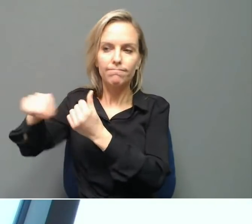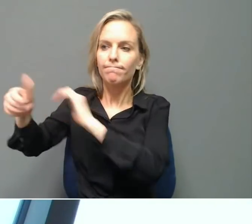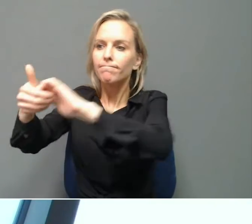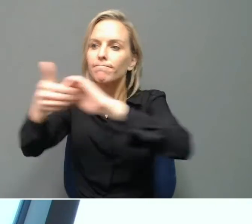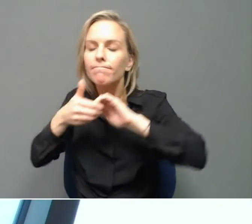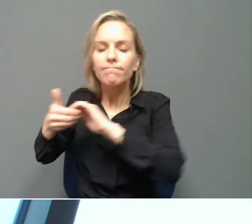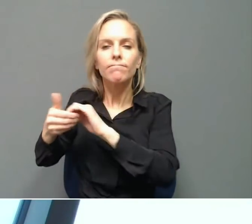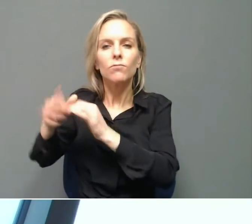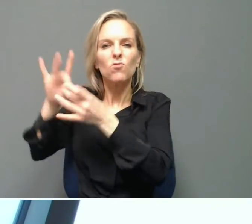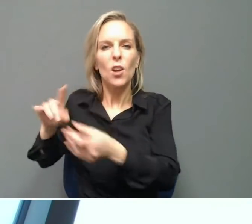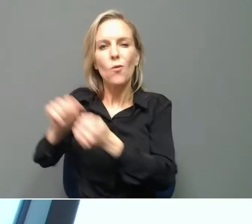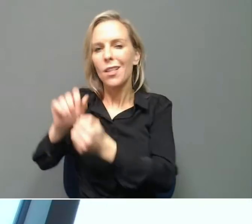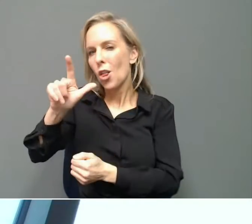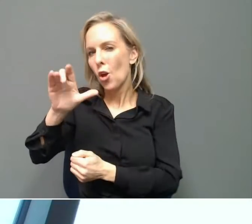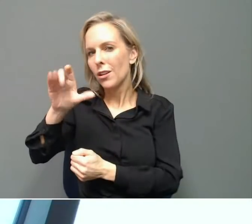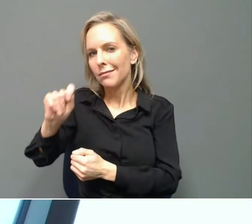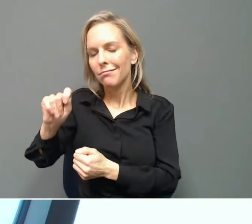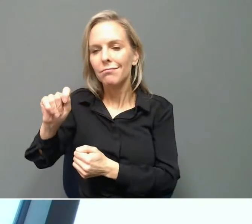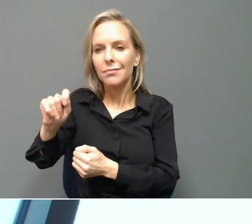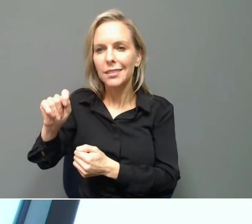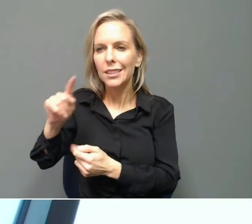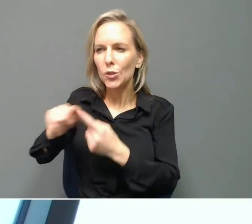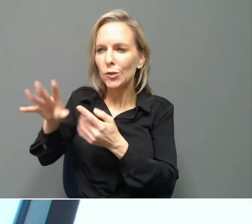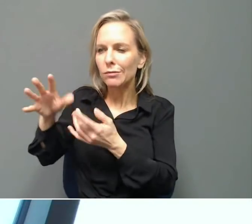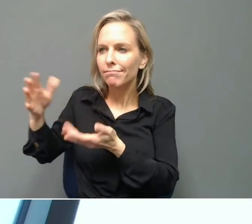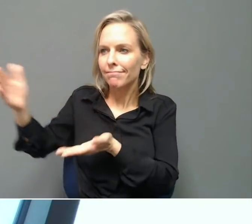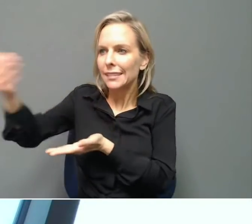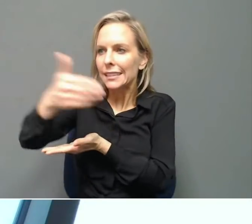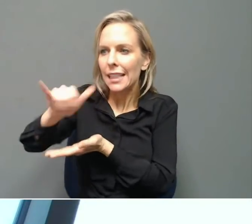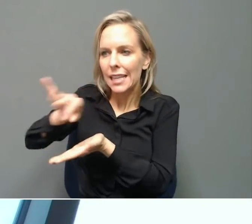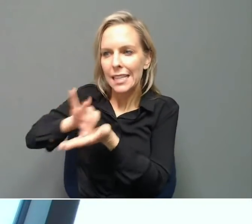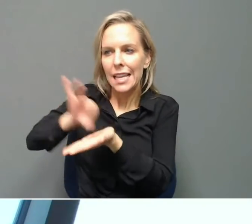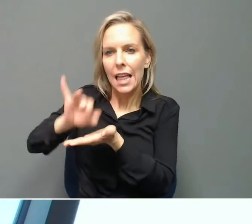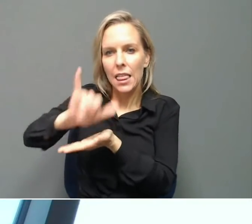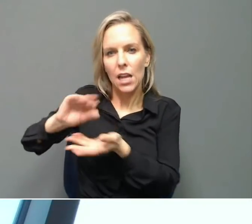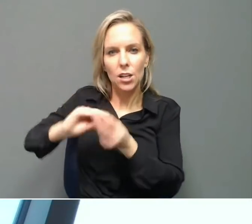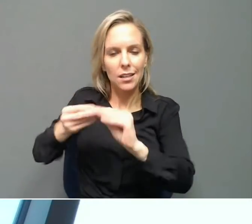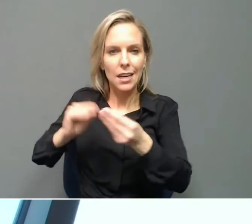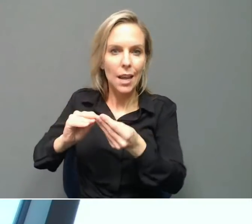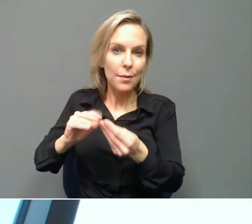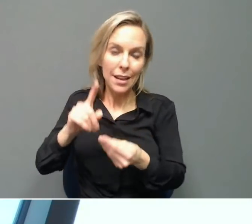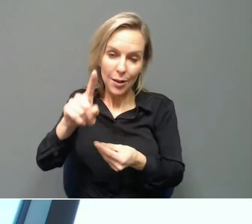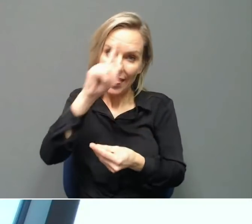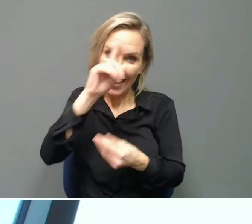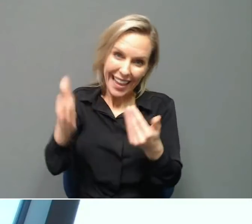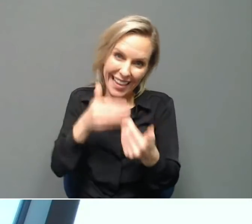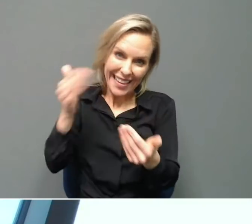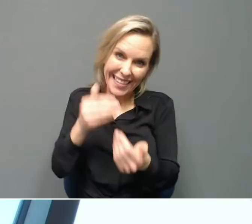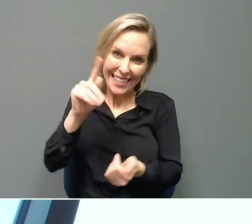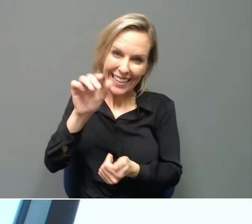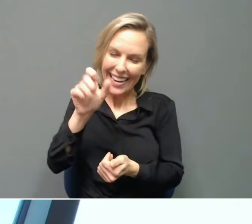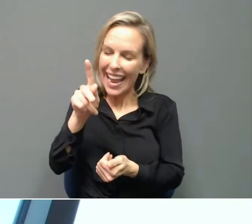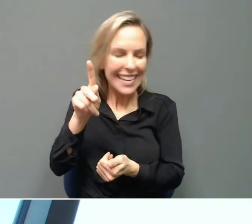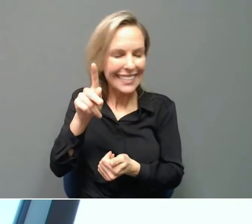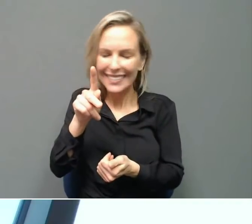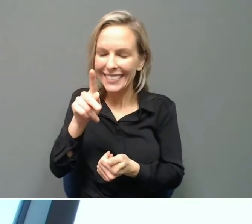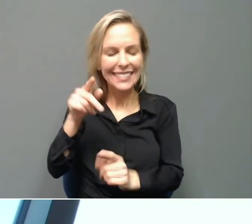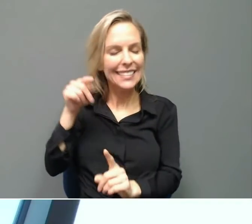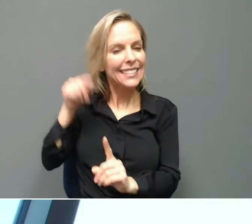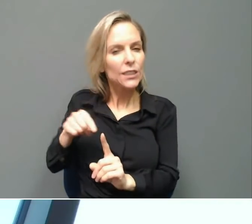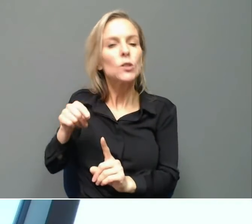long-term care, to try and get those numbers. It's not as easy a task as possible, but anecdotally, we've